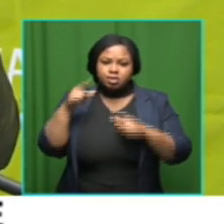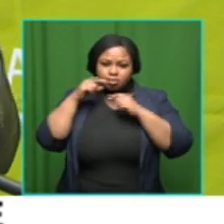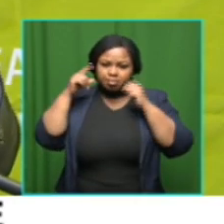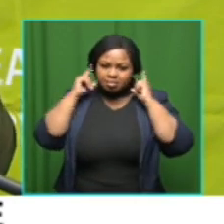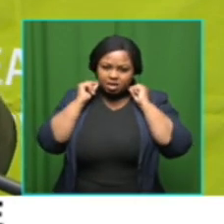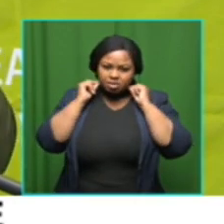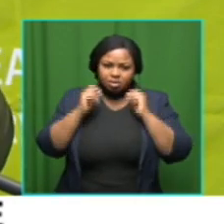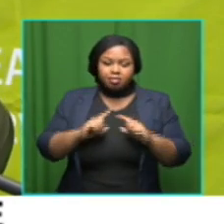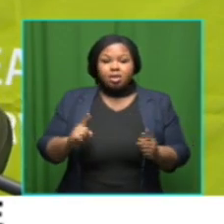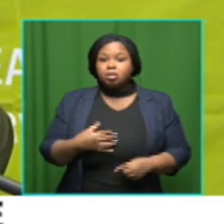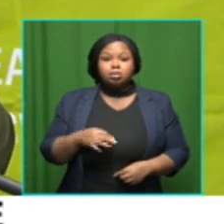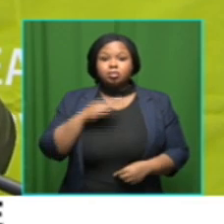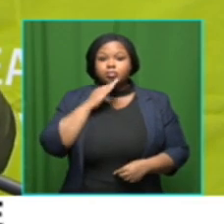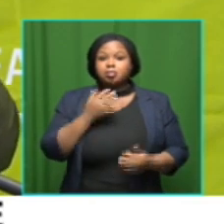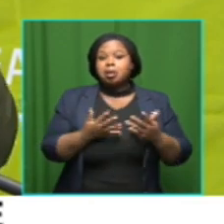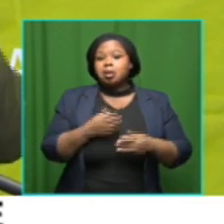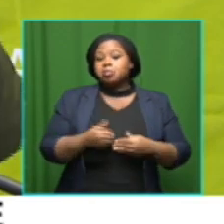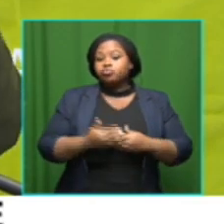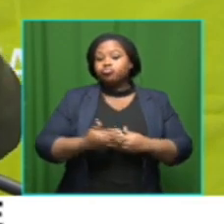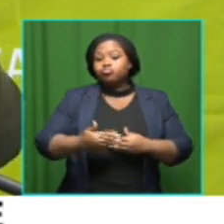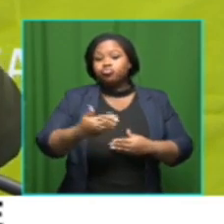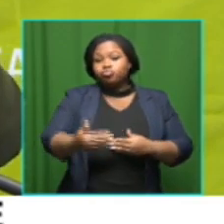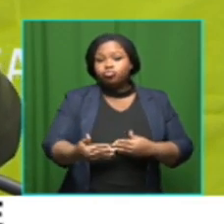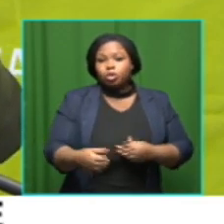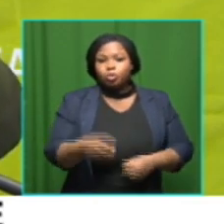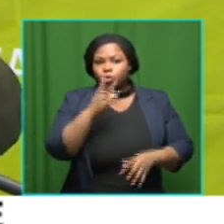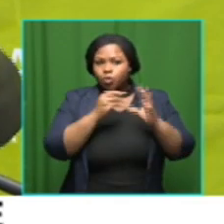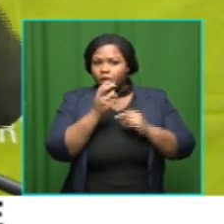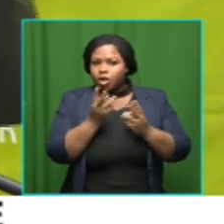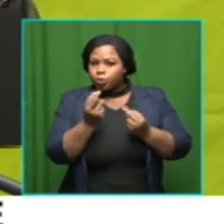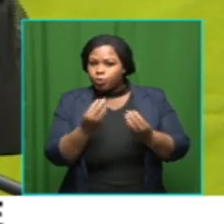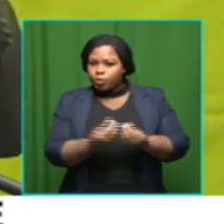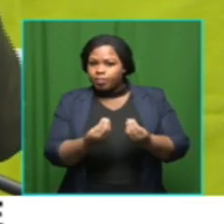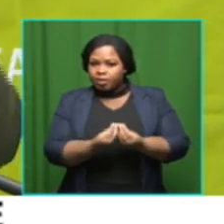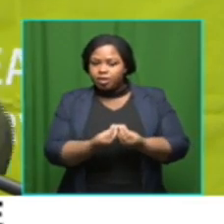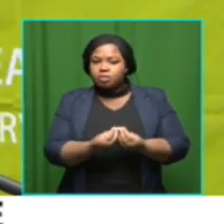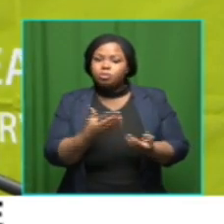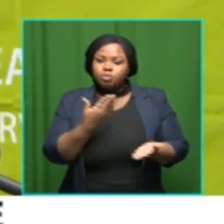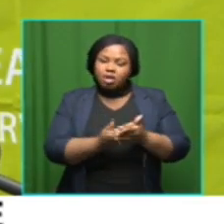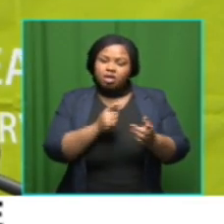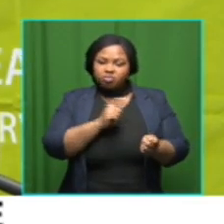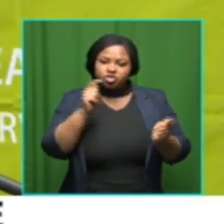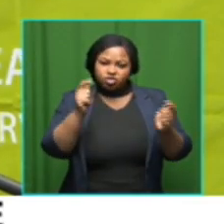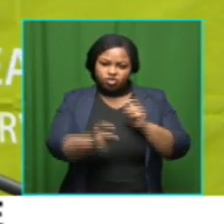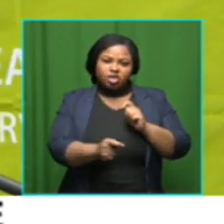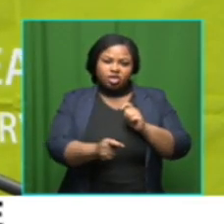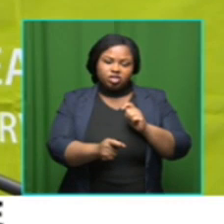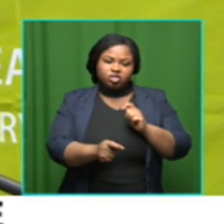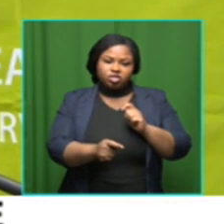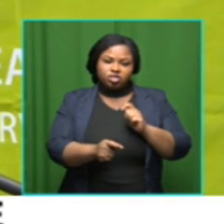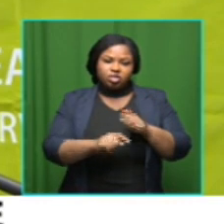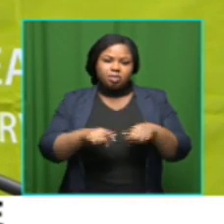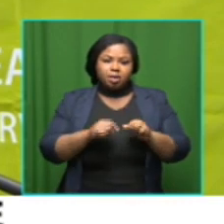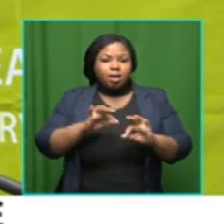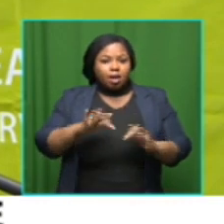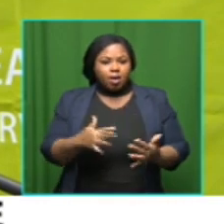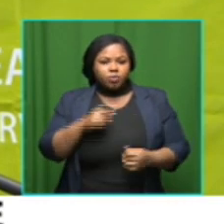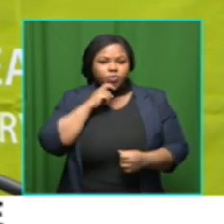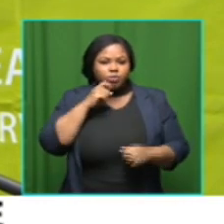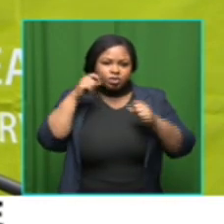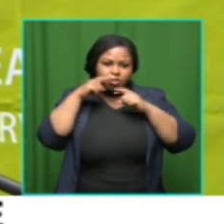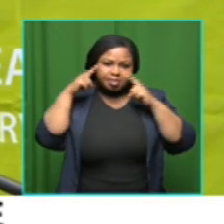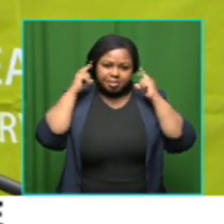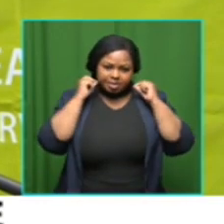we are learning new facts and new things, we might not revert back to the general view about the general usage of the